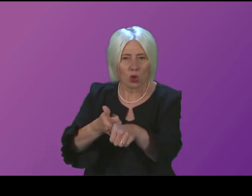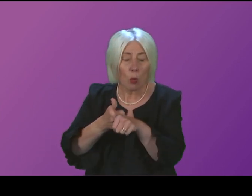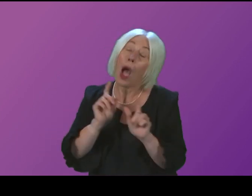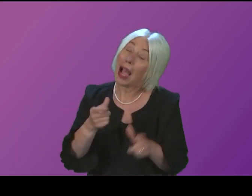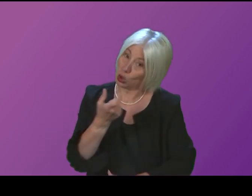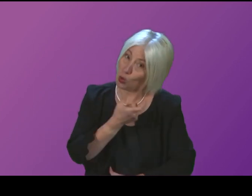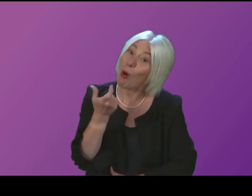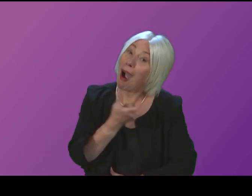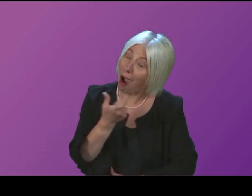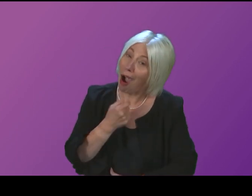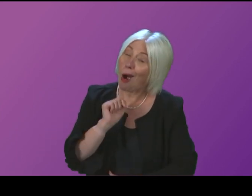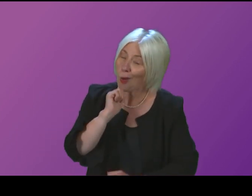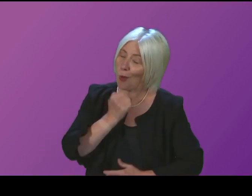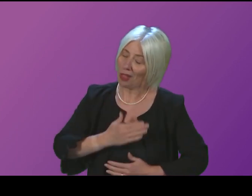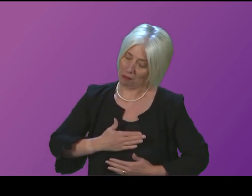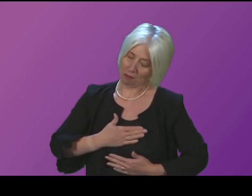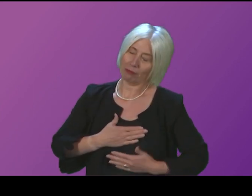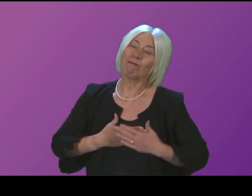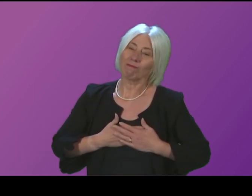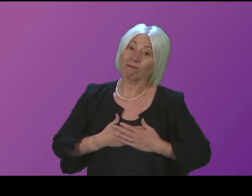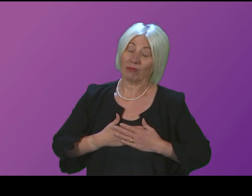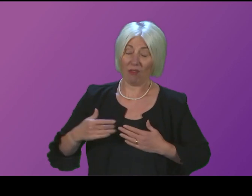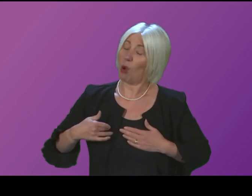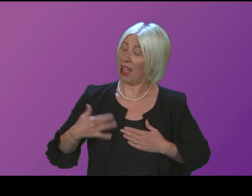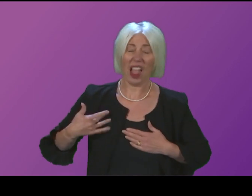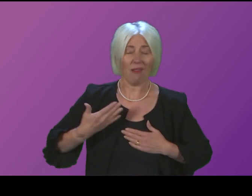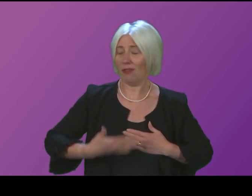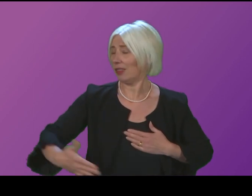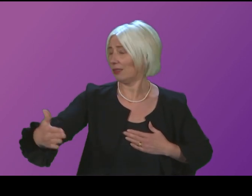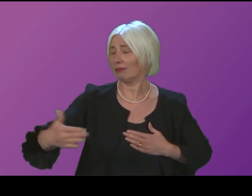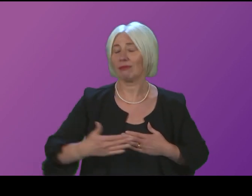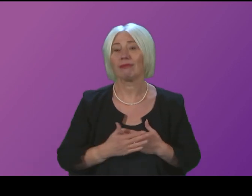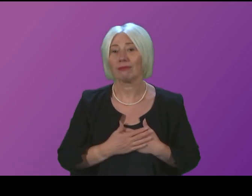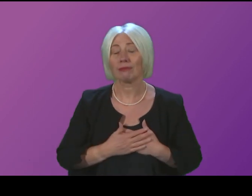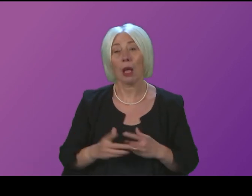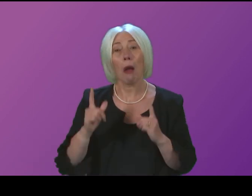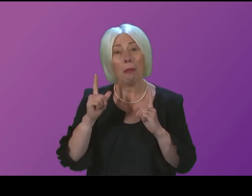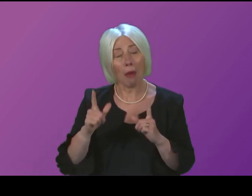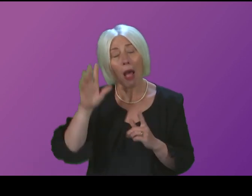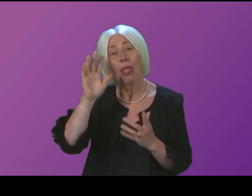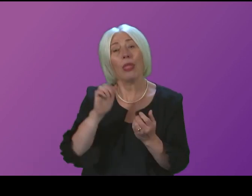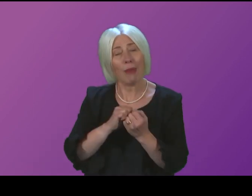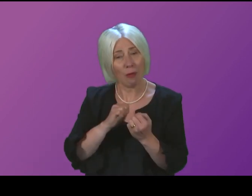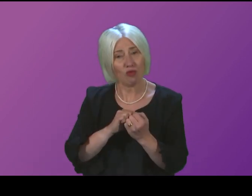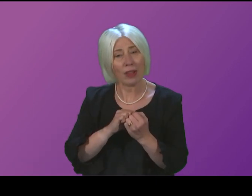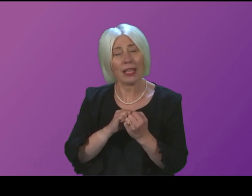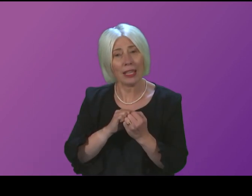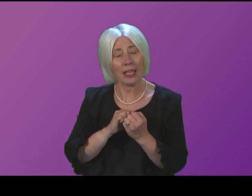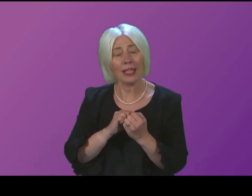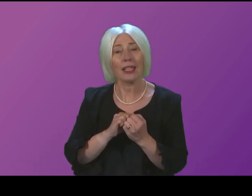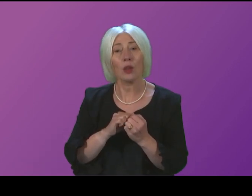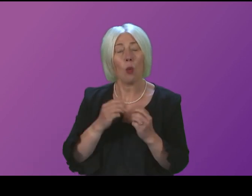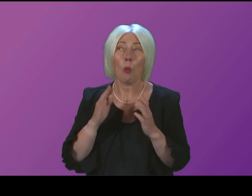humour will stay in my heart for the rest of my life. However, the memory I cherish most is not